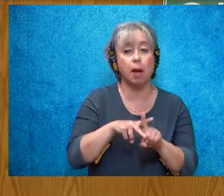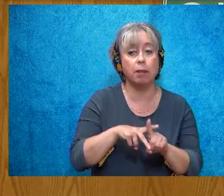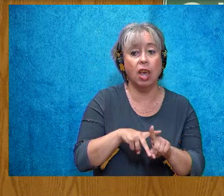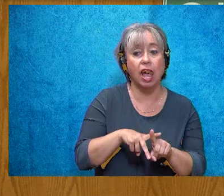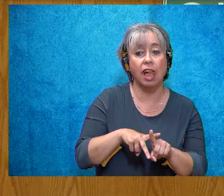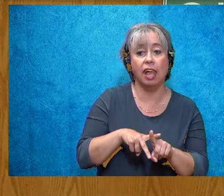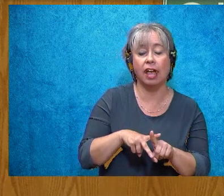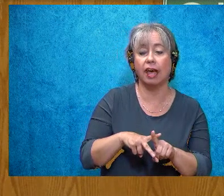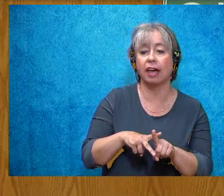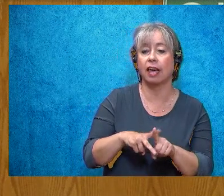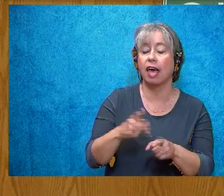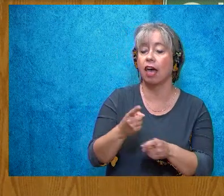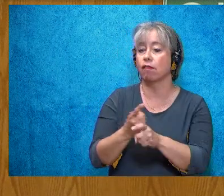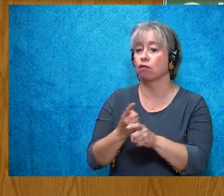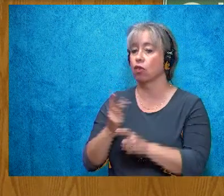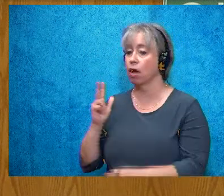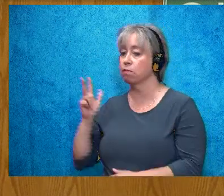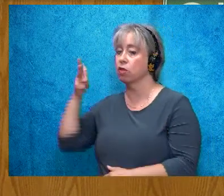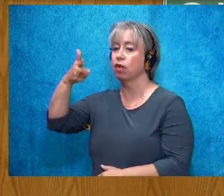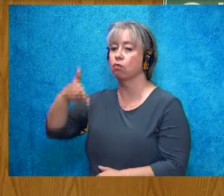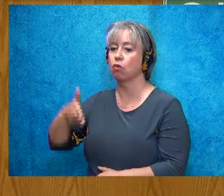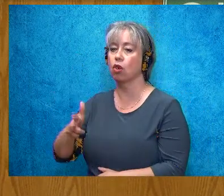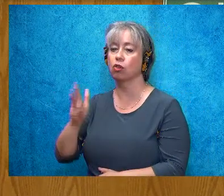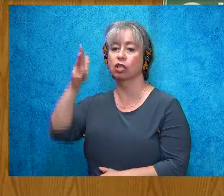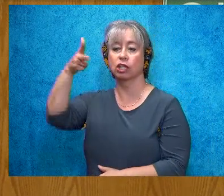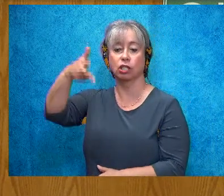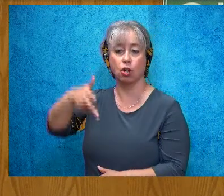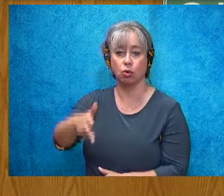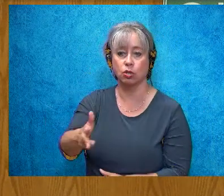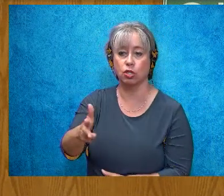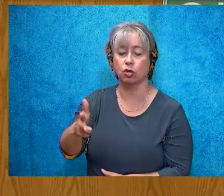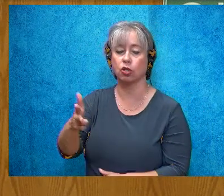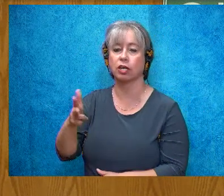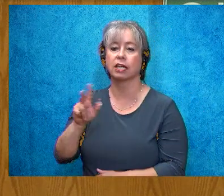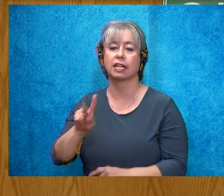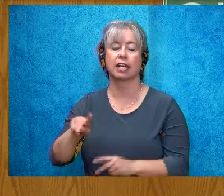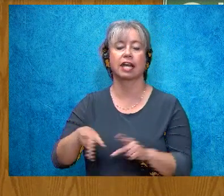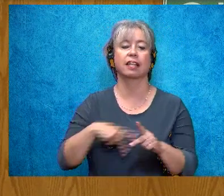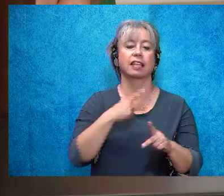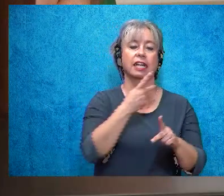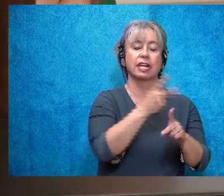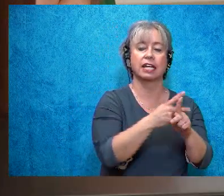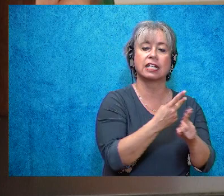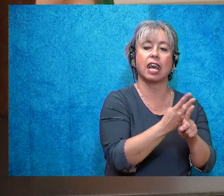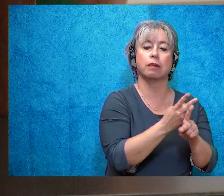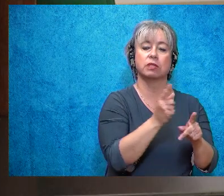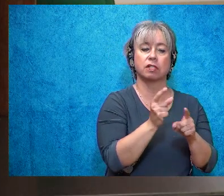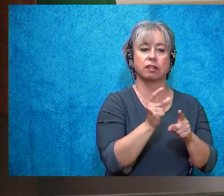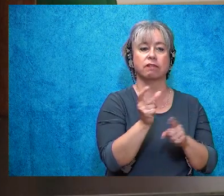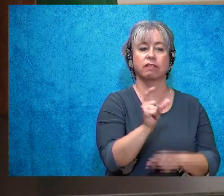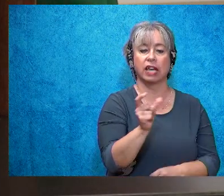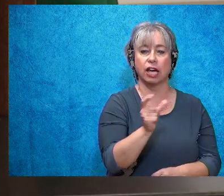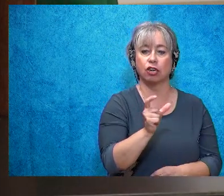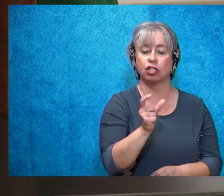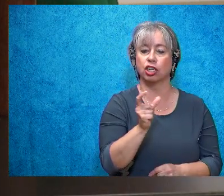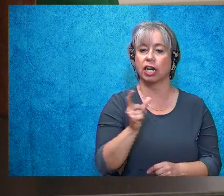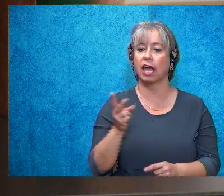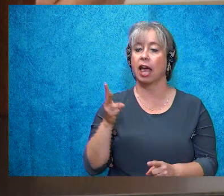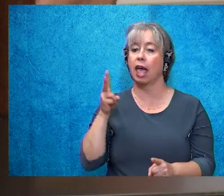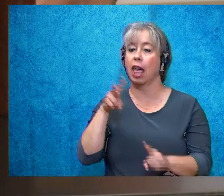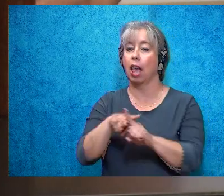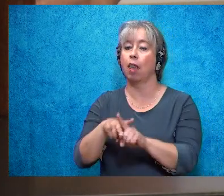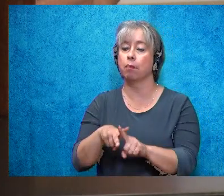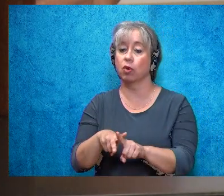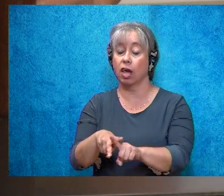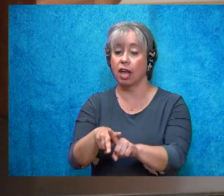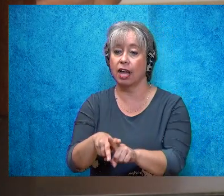with the roller coaster interactive and the types of energy that we've had to our Newton's Cradle. So if you think about what we've talked about,